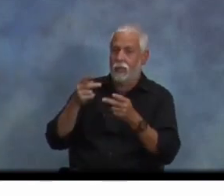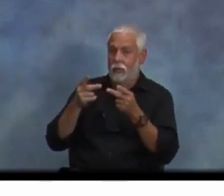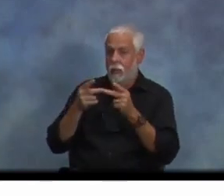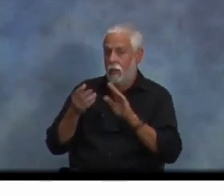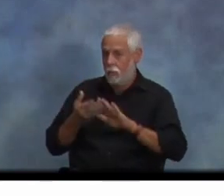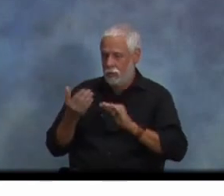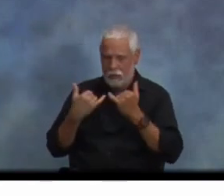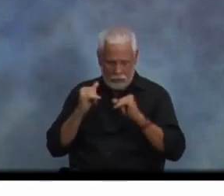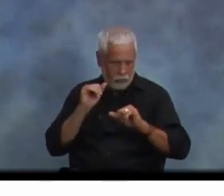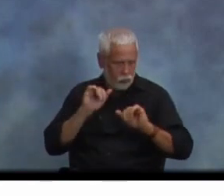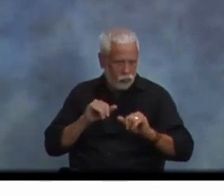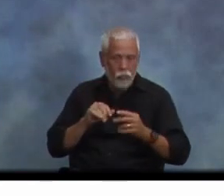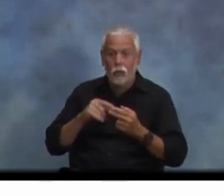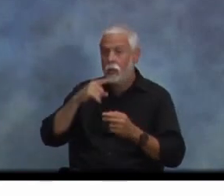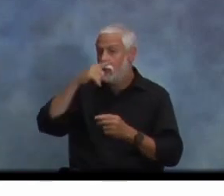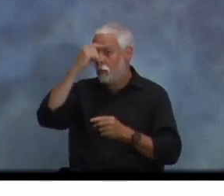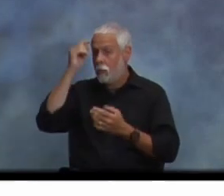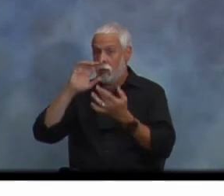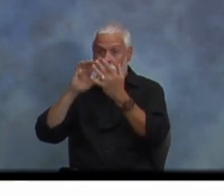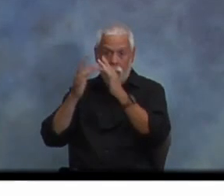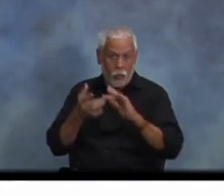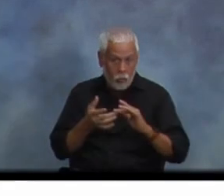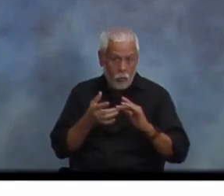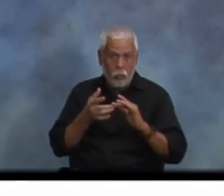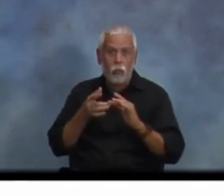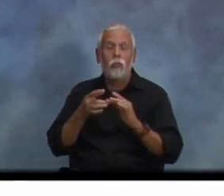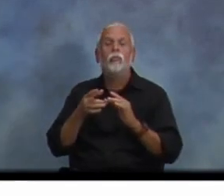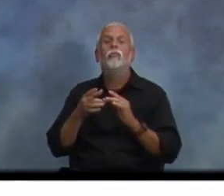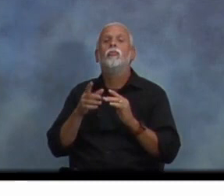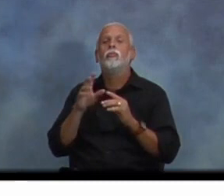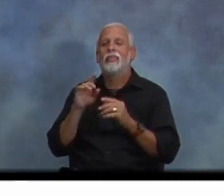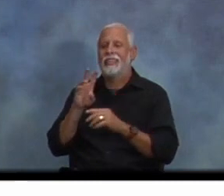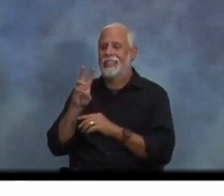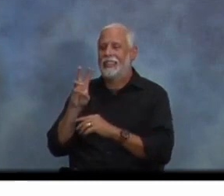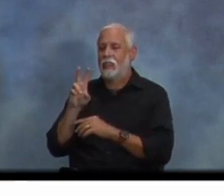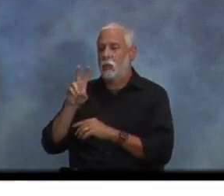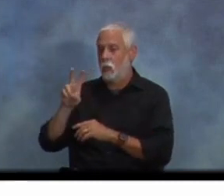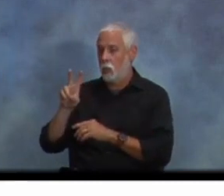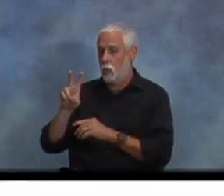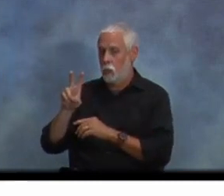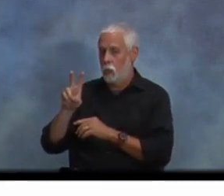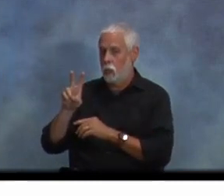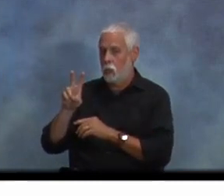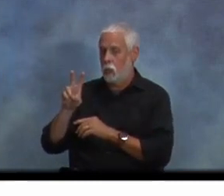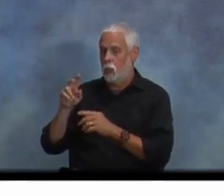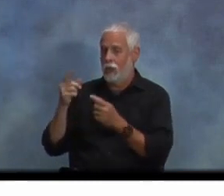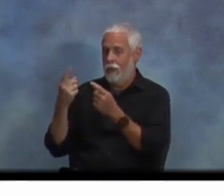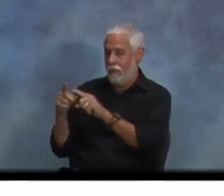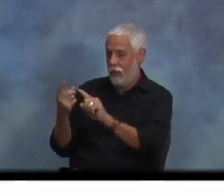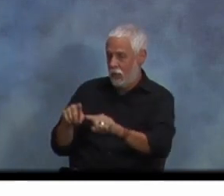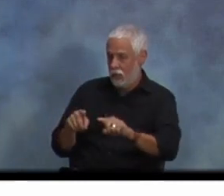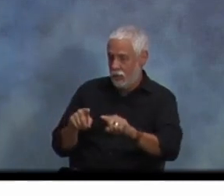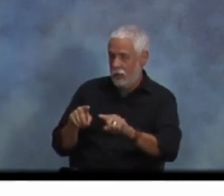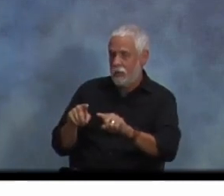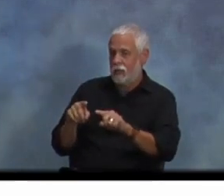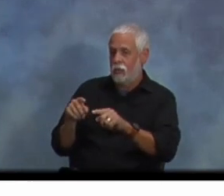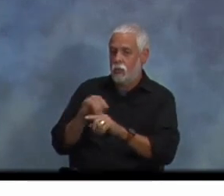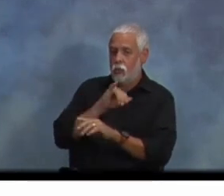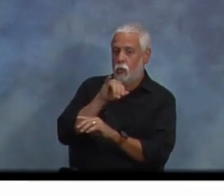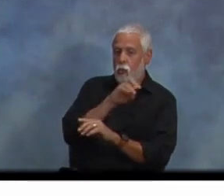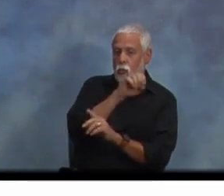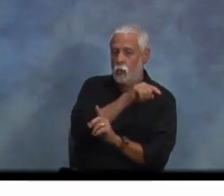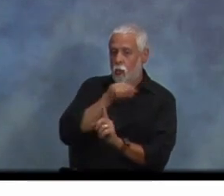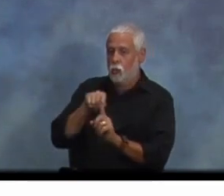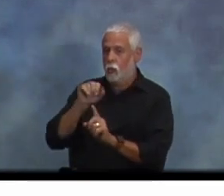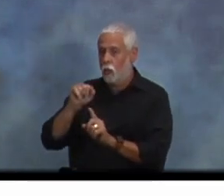minutes ago. Our summer outreach, we did reach 62 outreach events through June to